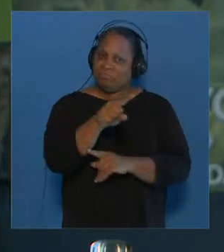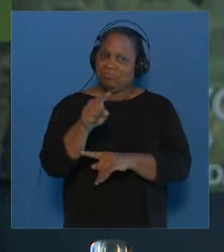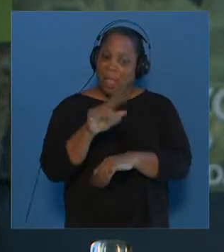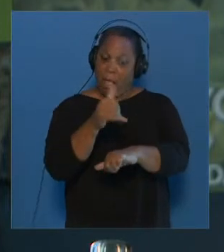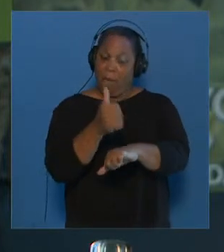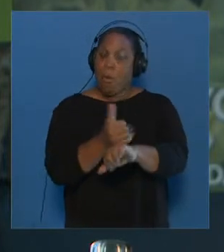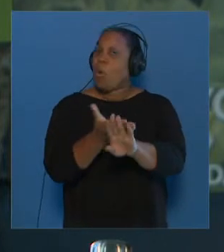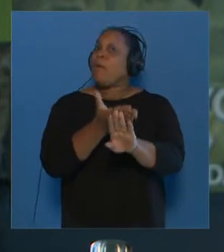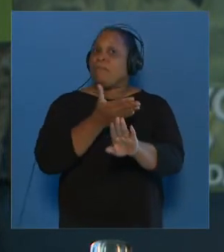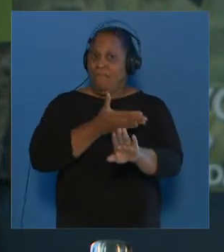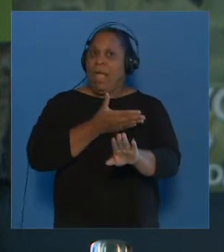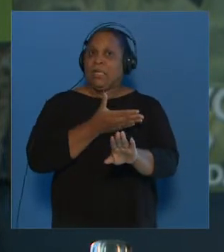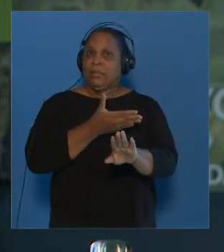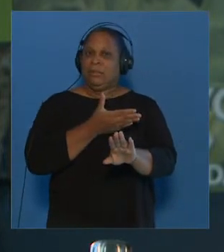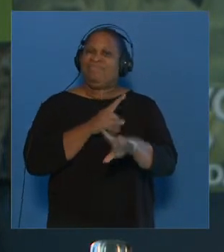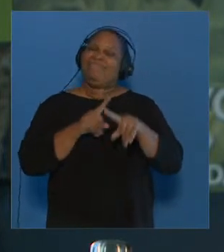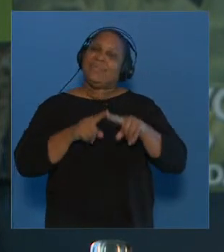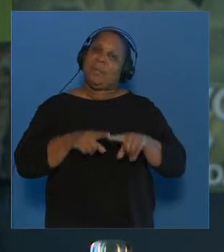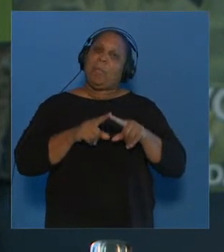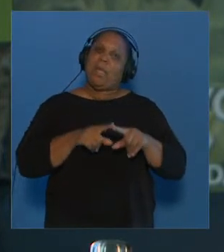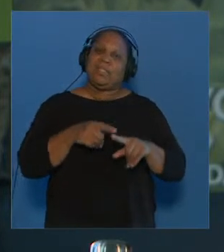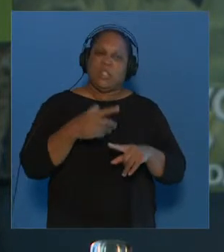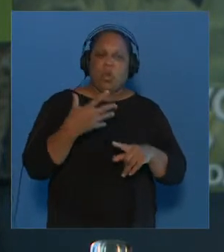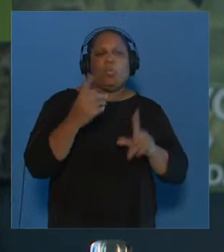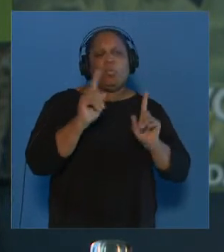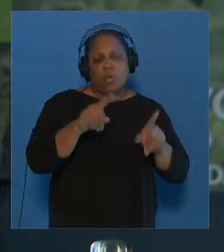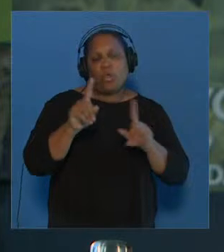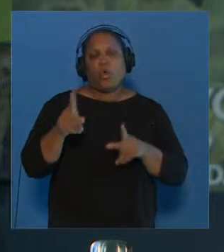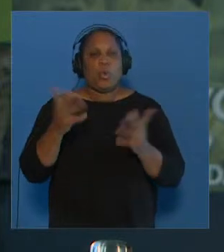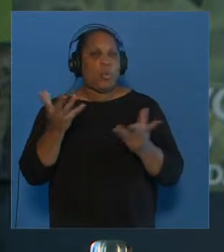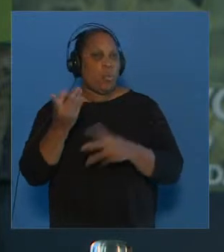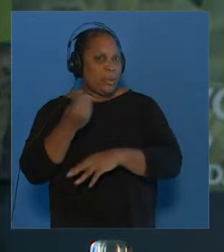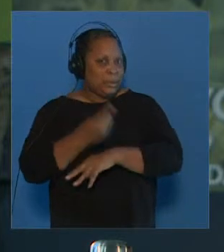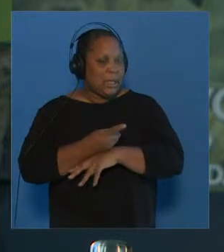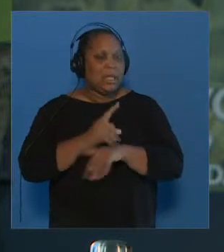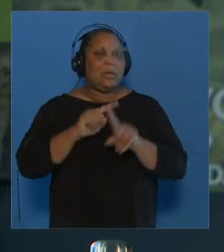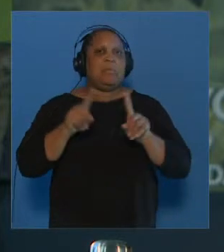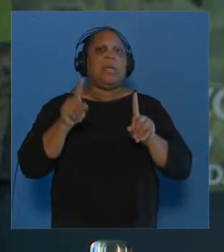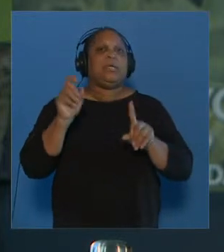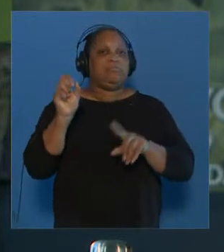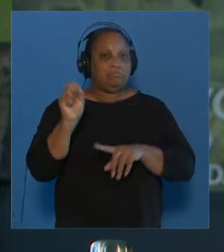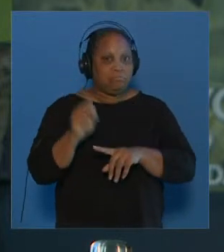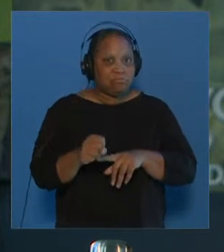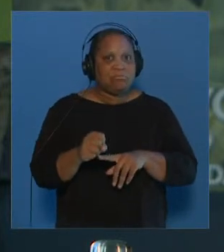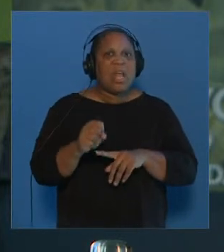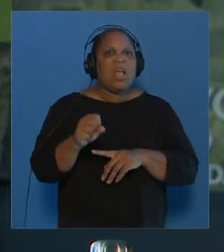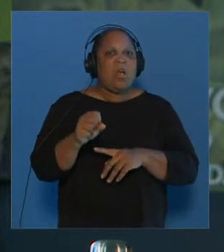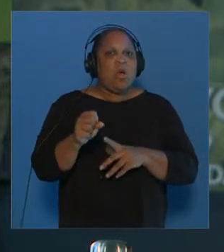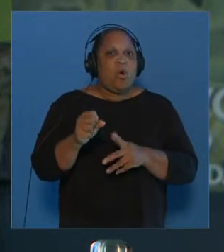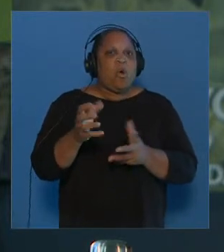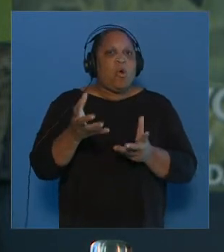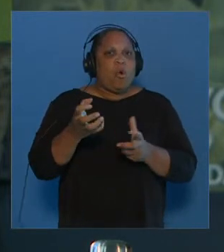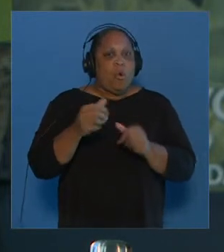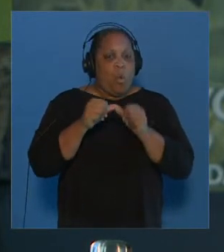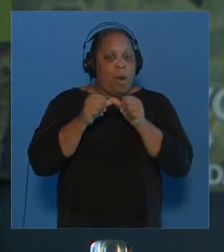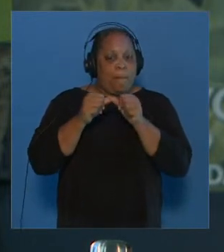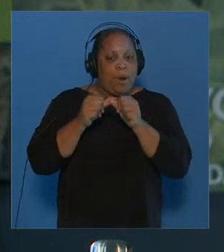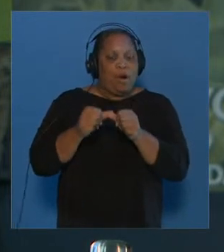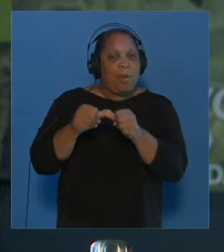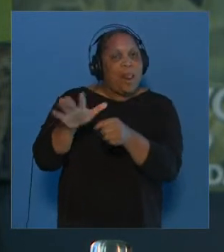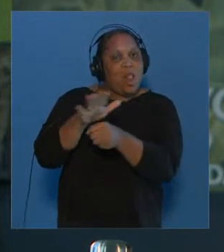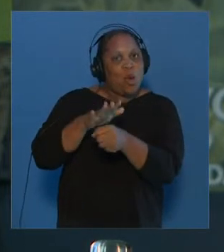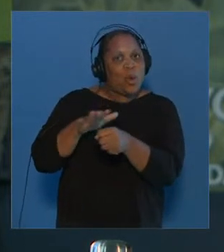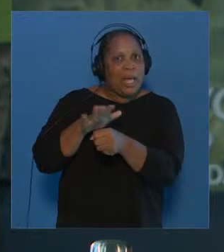appointment in advance so that depending on where they're going on what day, what we are looking to do is to find a permanent location that's